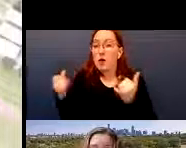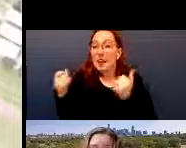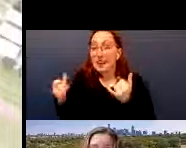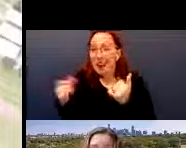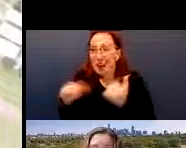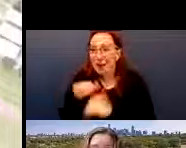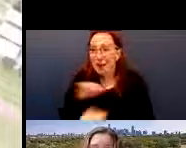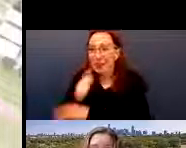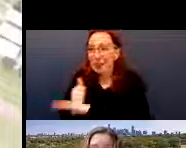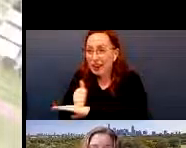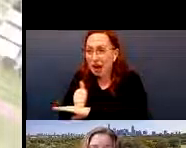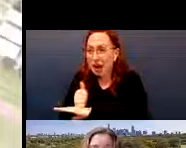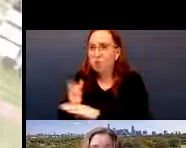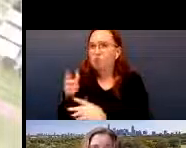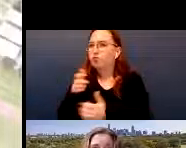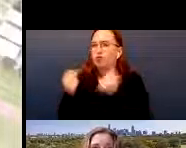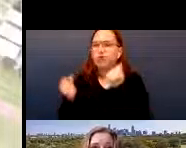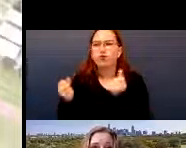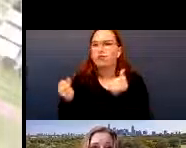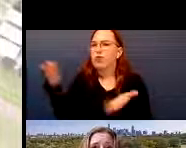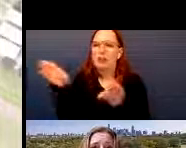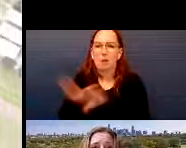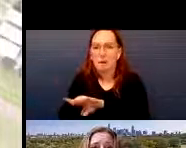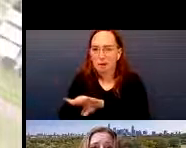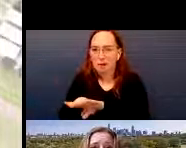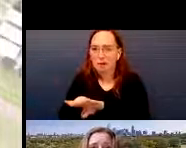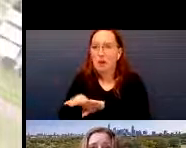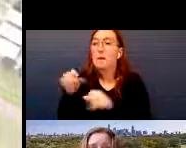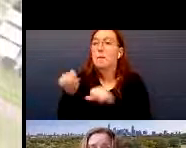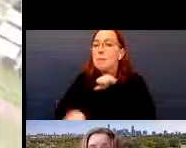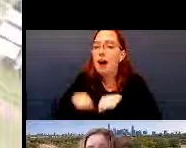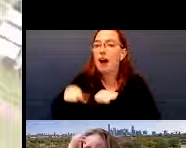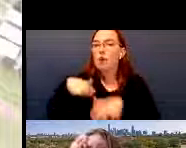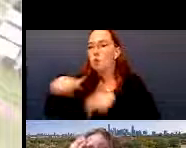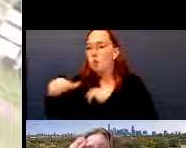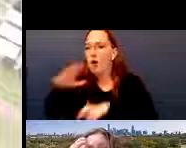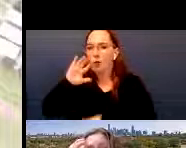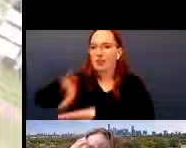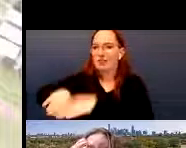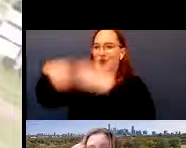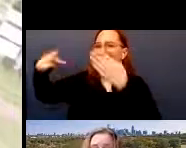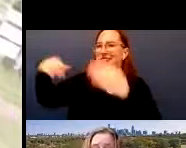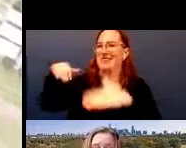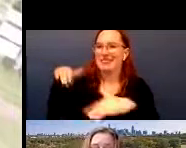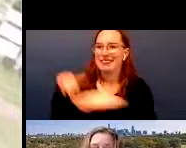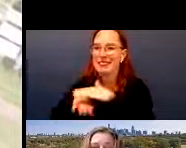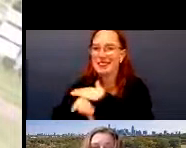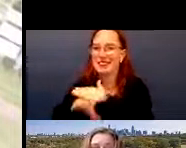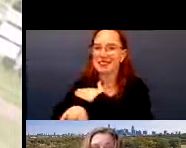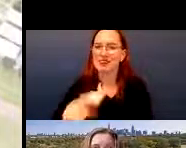open to pedestrians and bikes. The preserve area, the area of Zilker that's west of